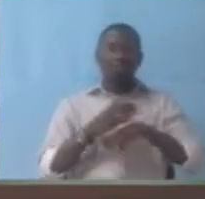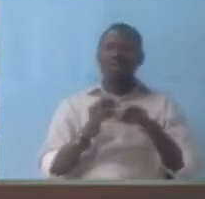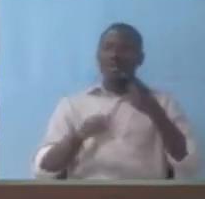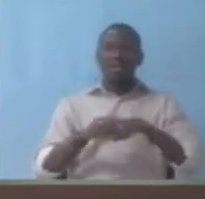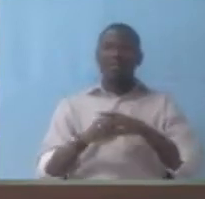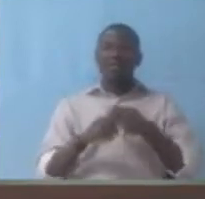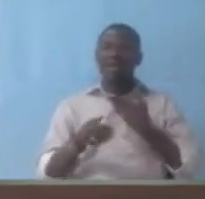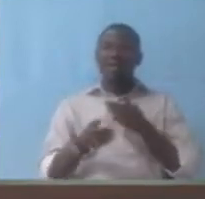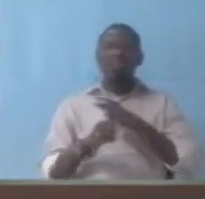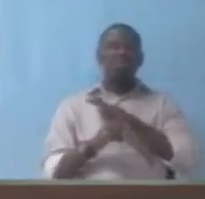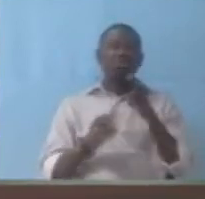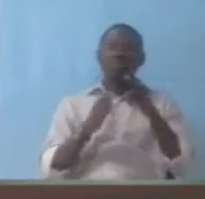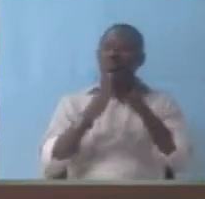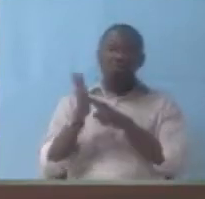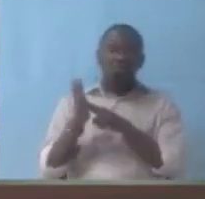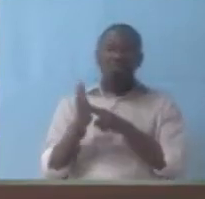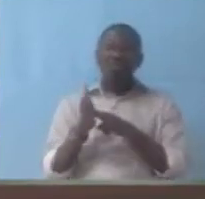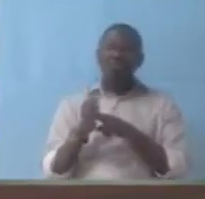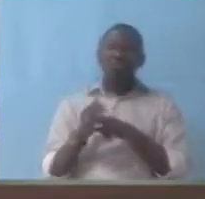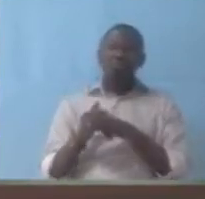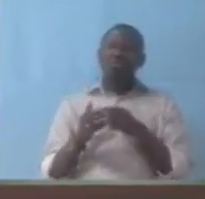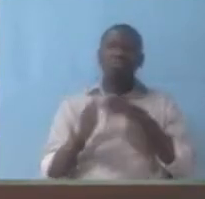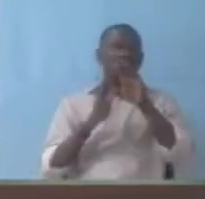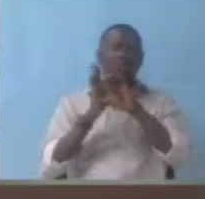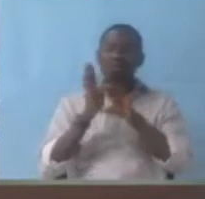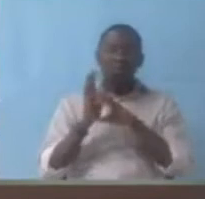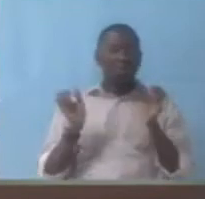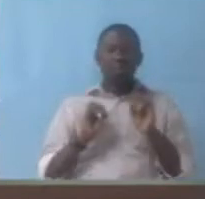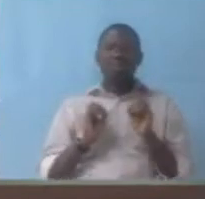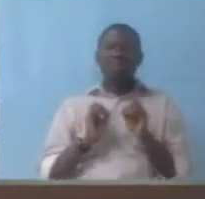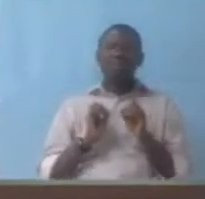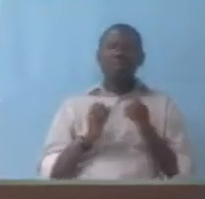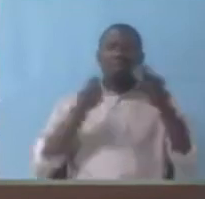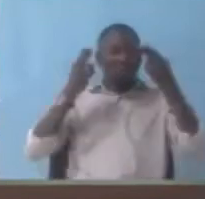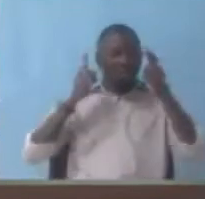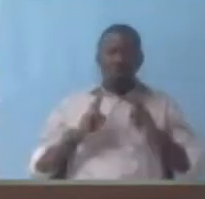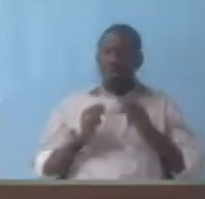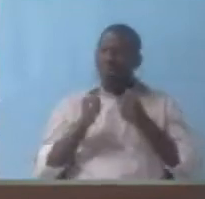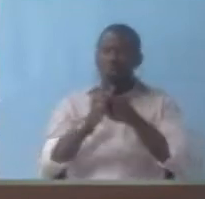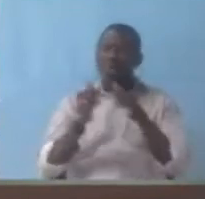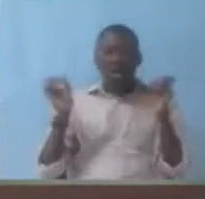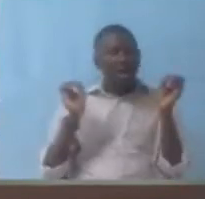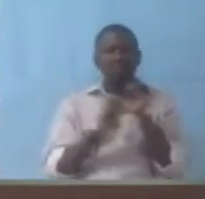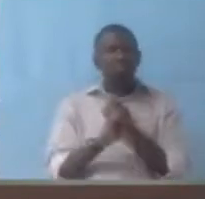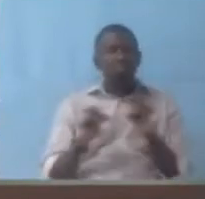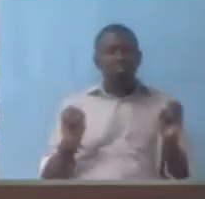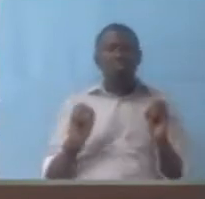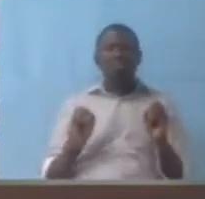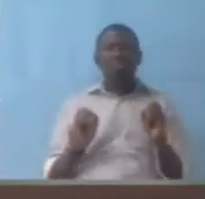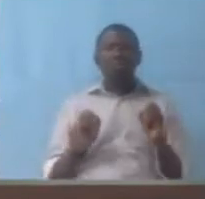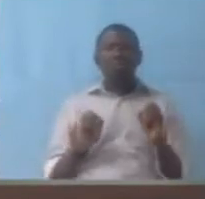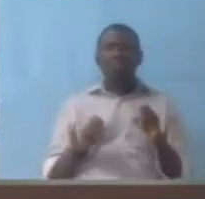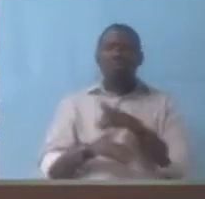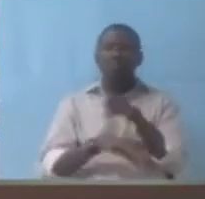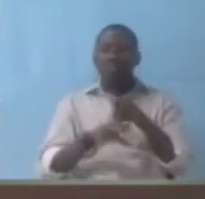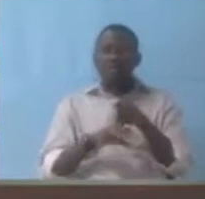anarchy. And what is anarchy? Was in a state of lawlessness. There are soldiers can